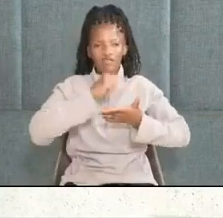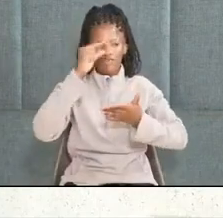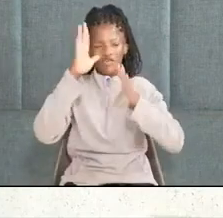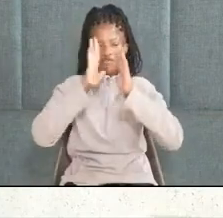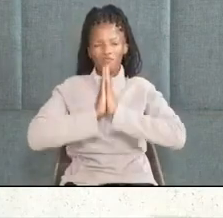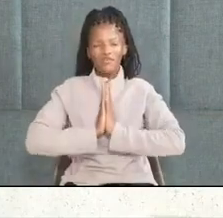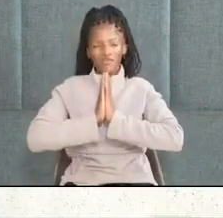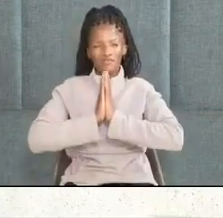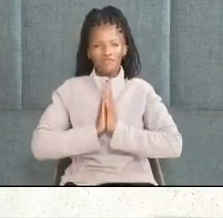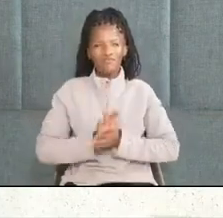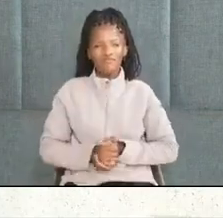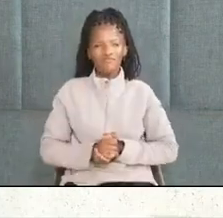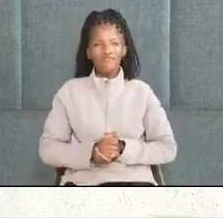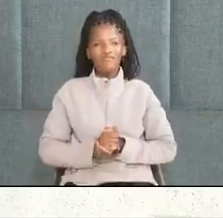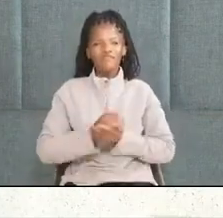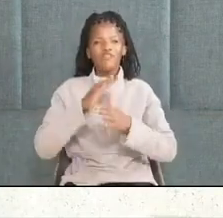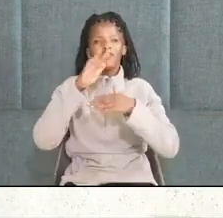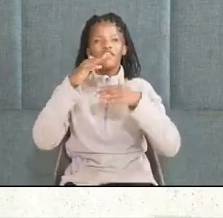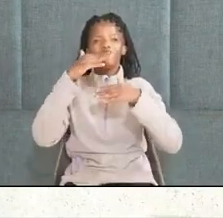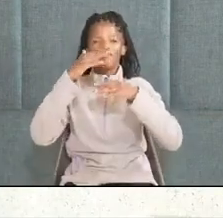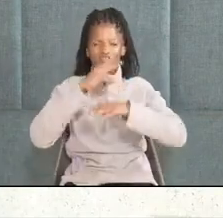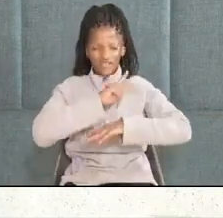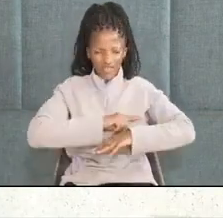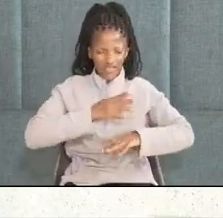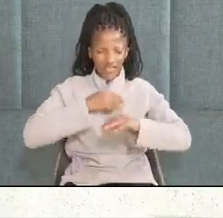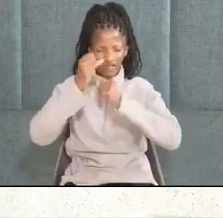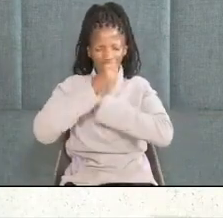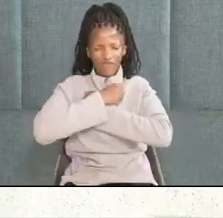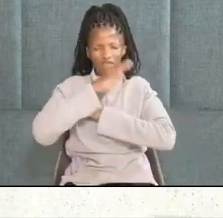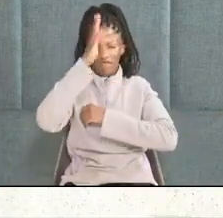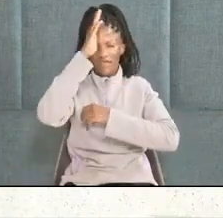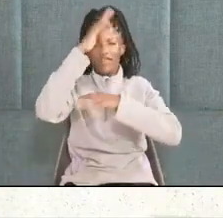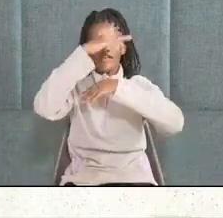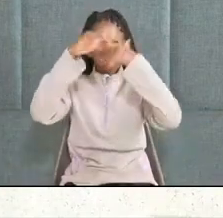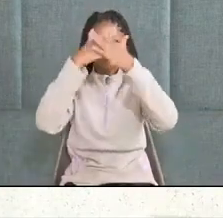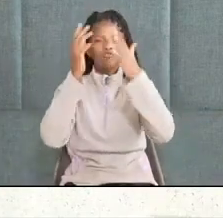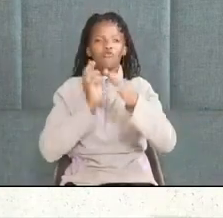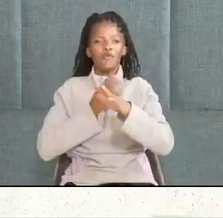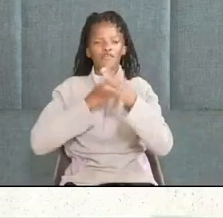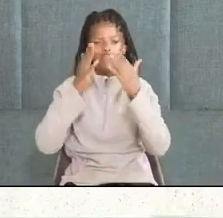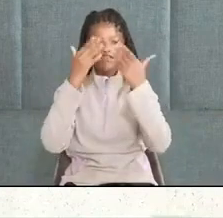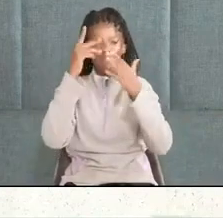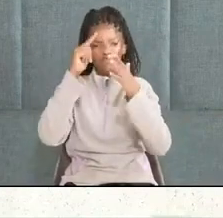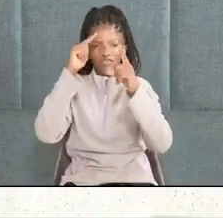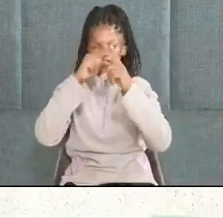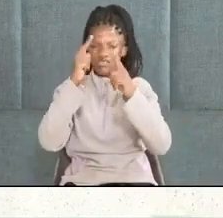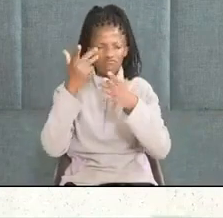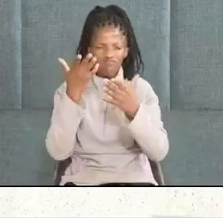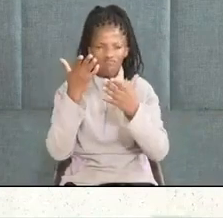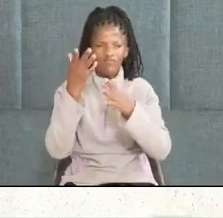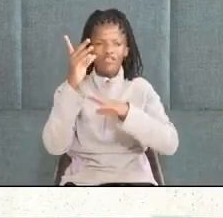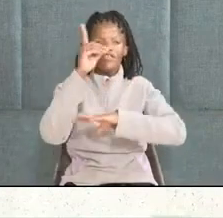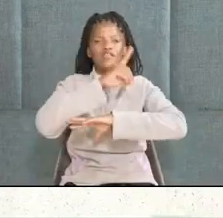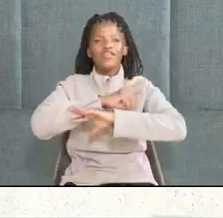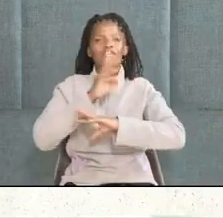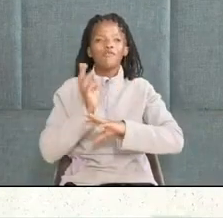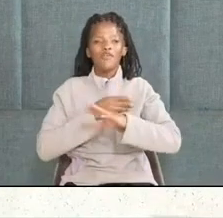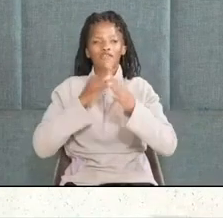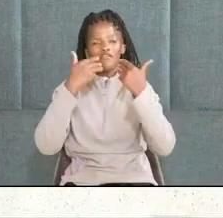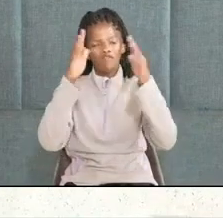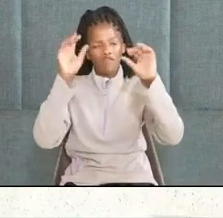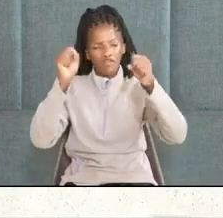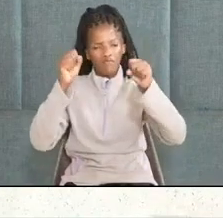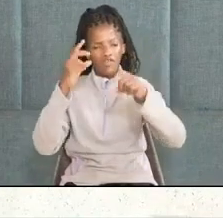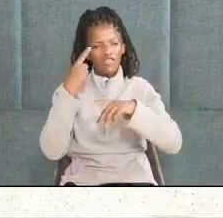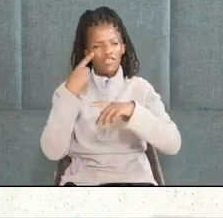we pray? Our most kind and loving Father in heaven, we thank you for this day. We thank you for enabling